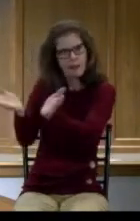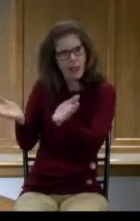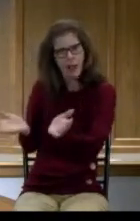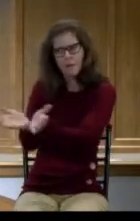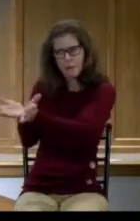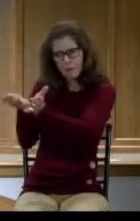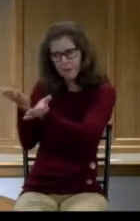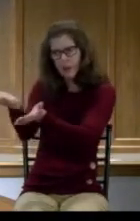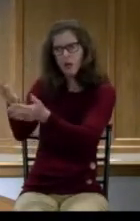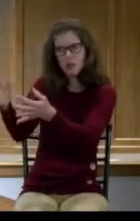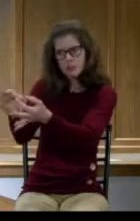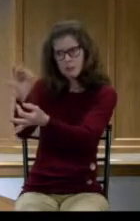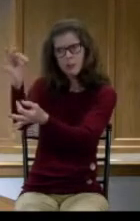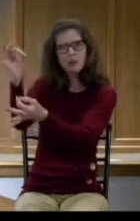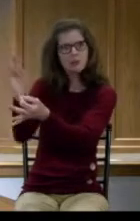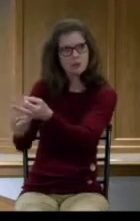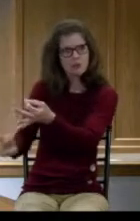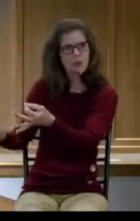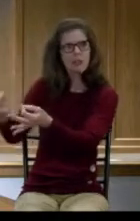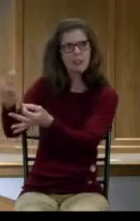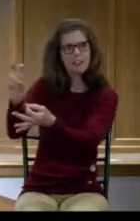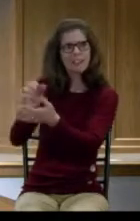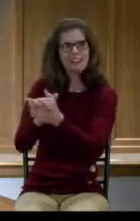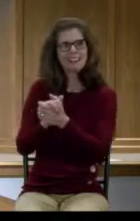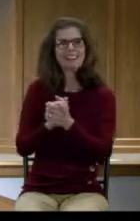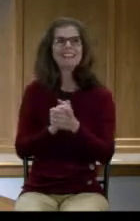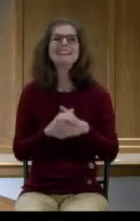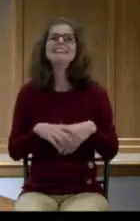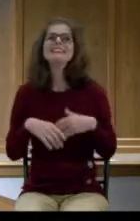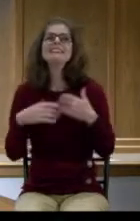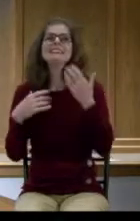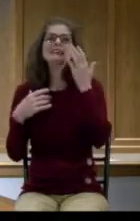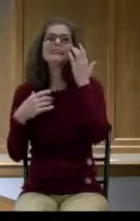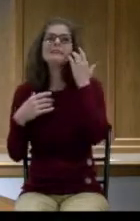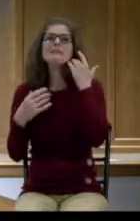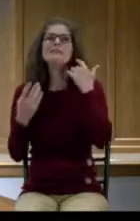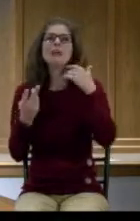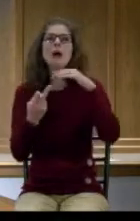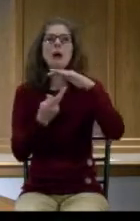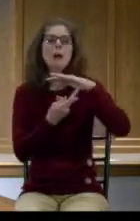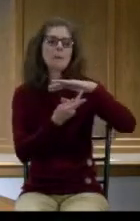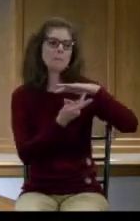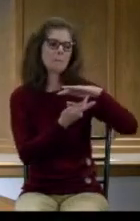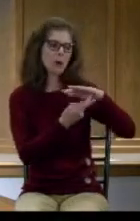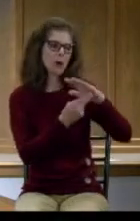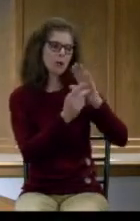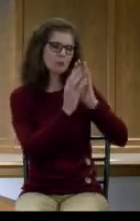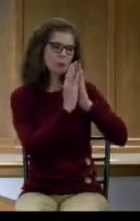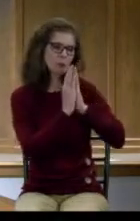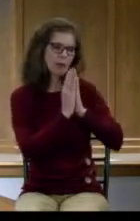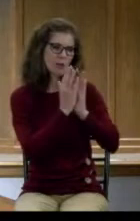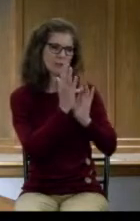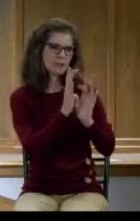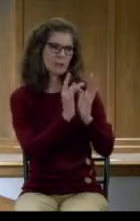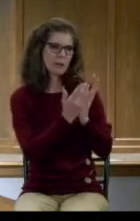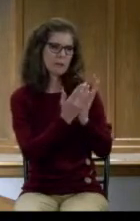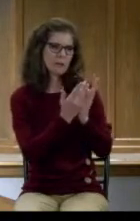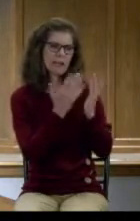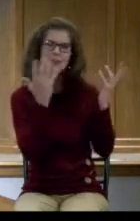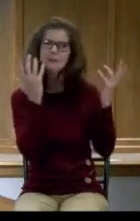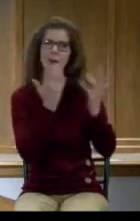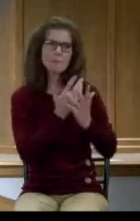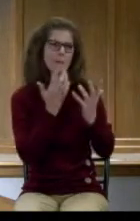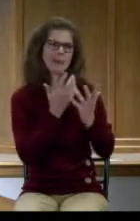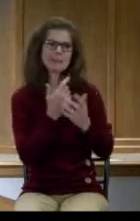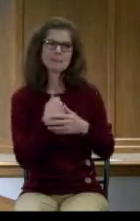people around you. I've always been amazed at Paul's prayers, and mainly for two reasons. I want to